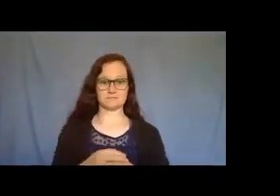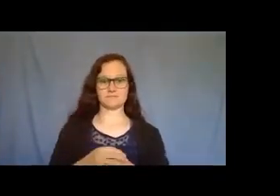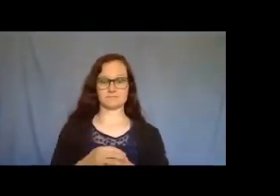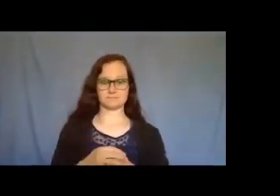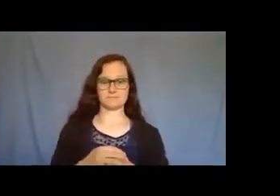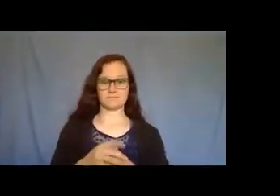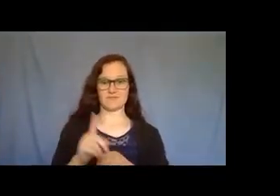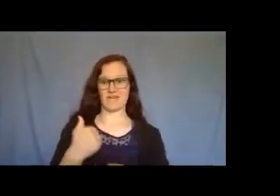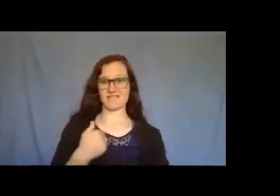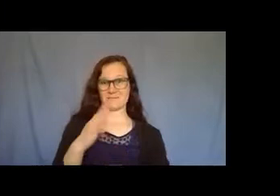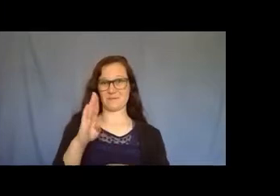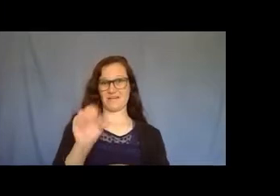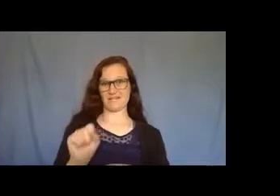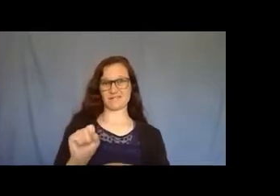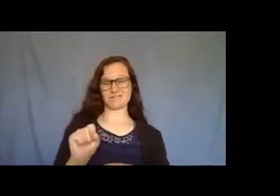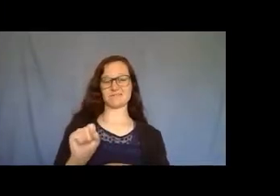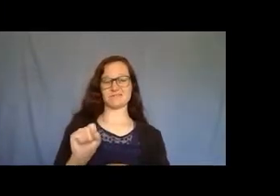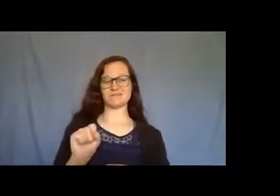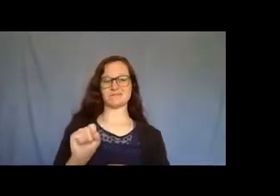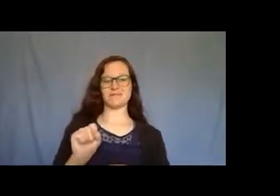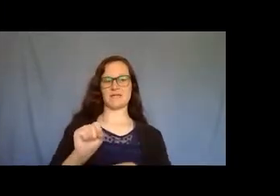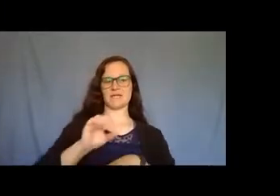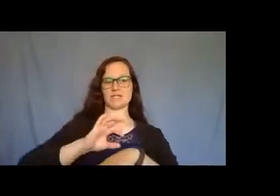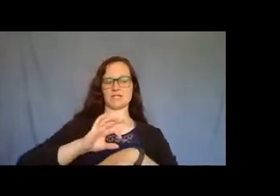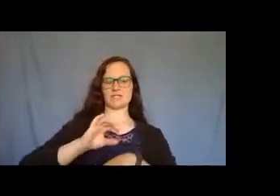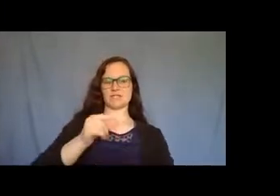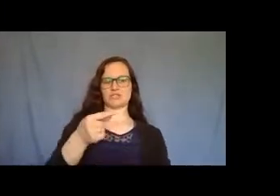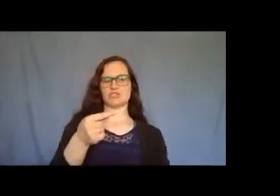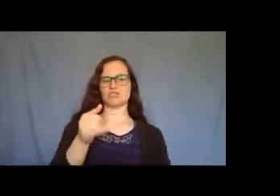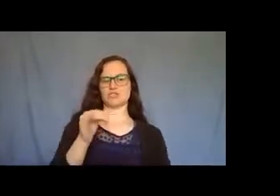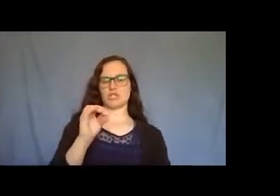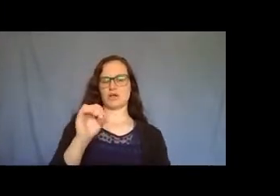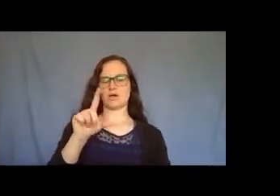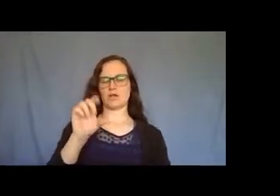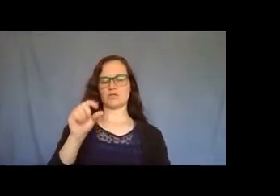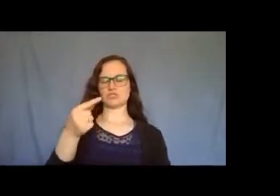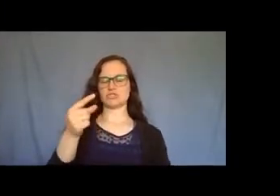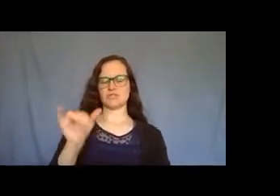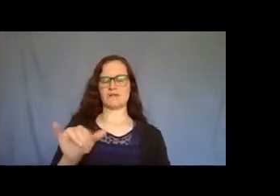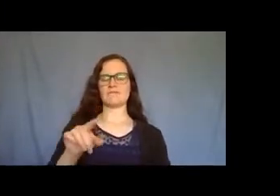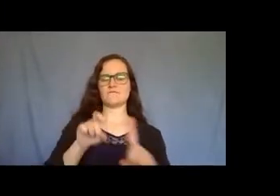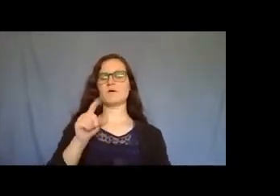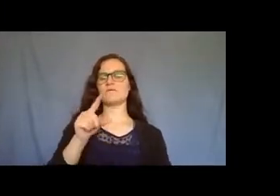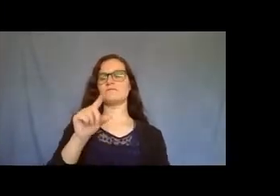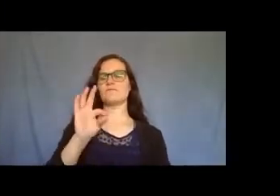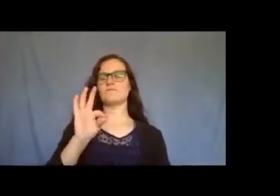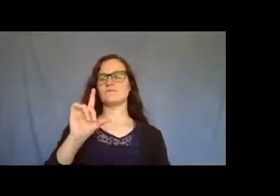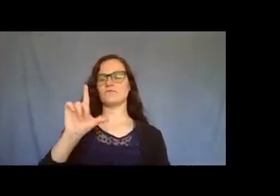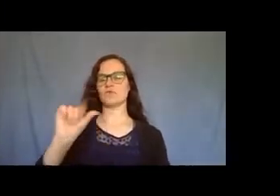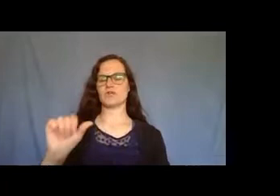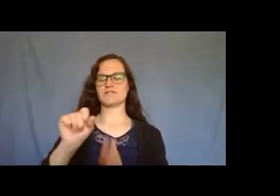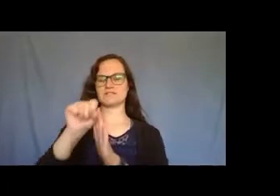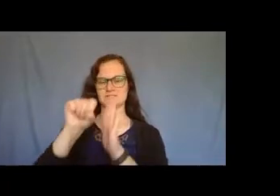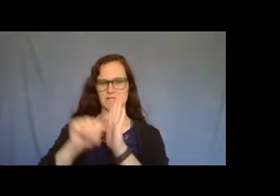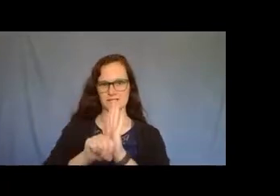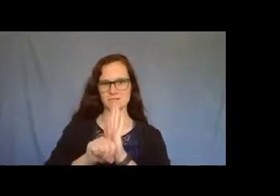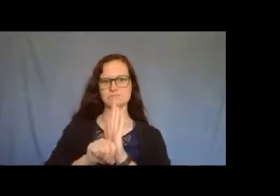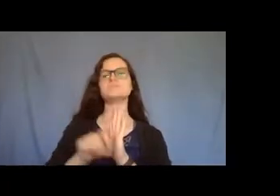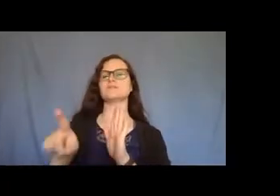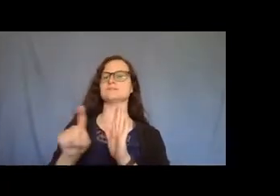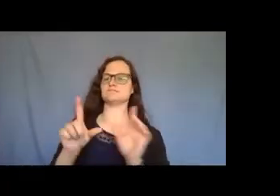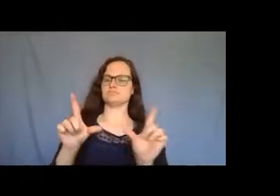a BS in geology from Florida State University and is a licensed professional